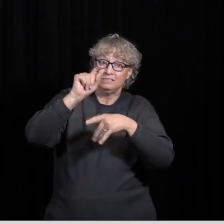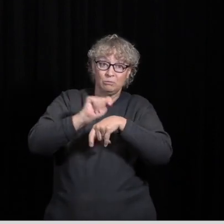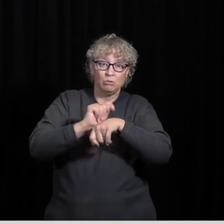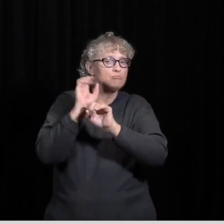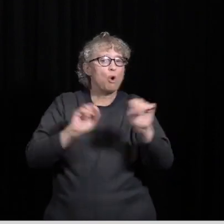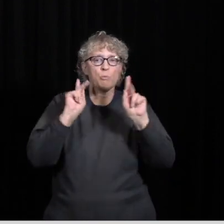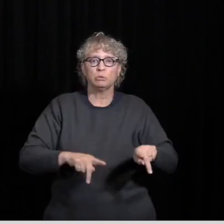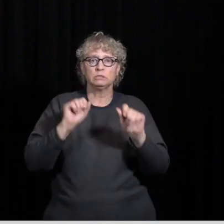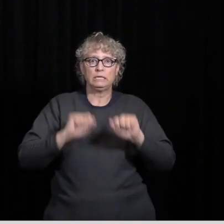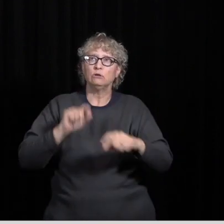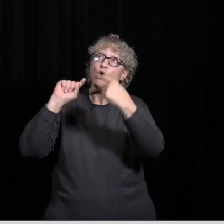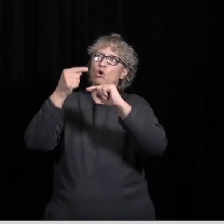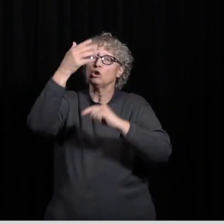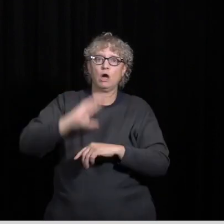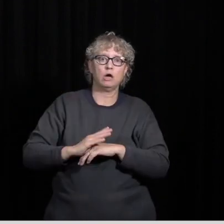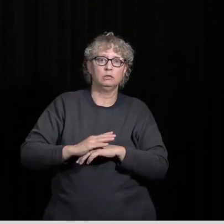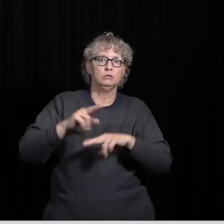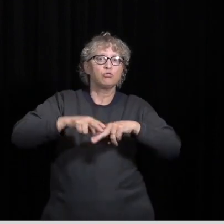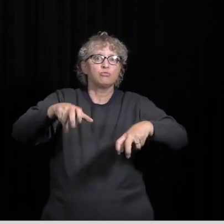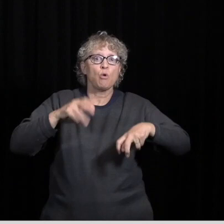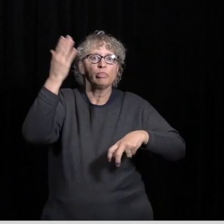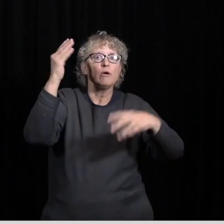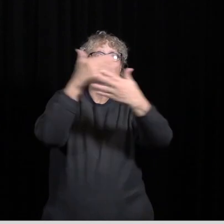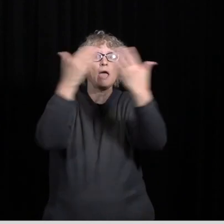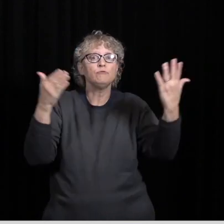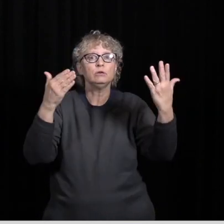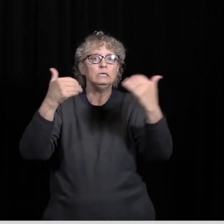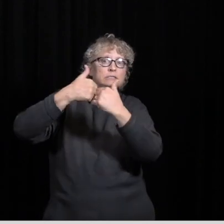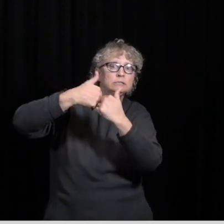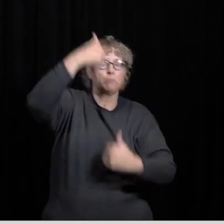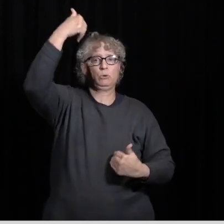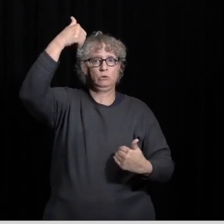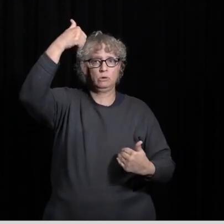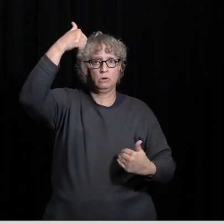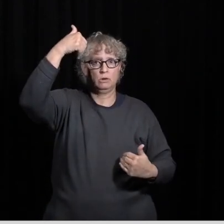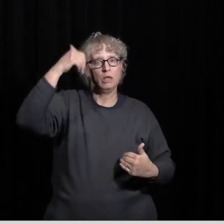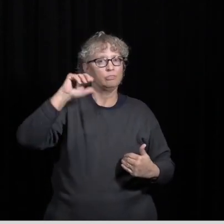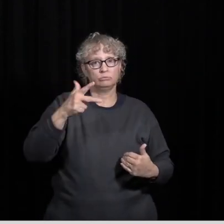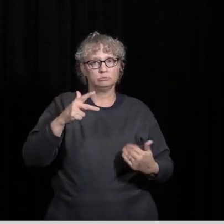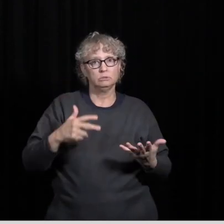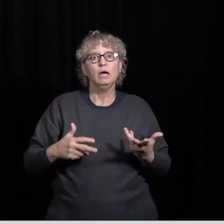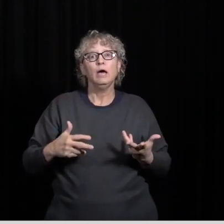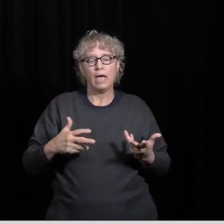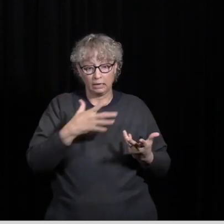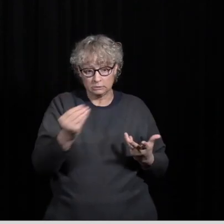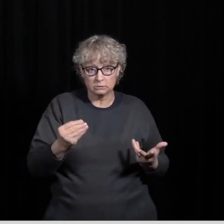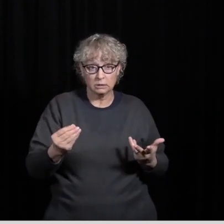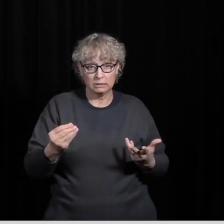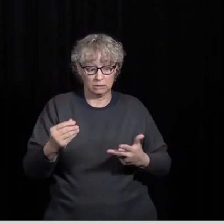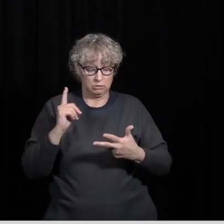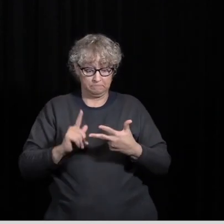God's throne is in heaven. No, again, it's so removed from anything on earth, any of our problems. Third, his eyes see.